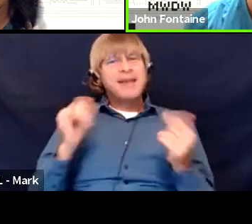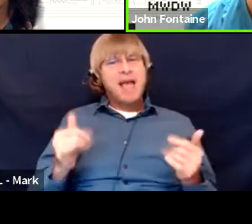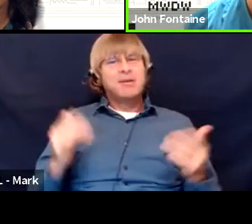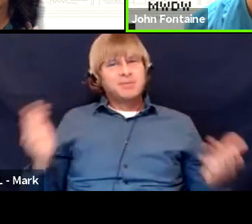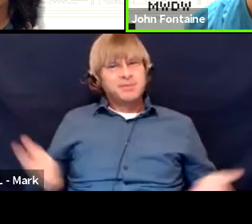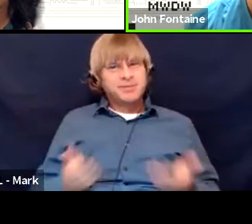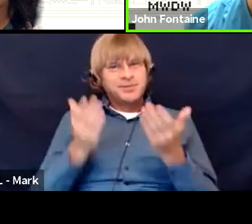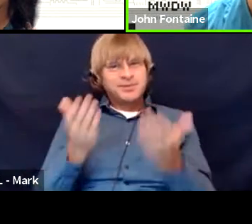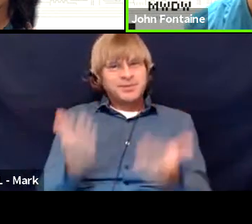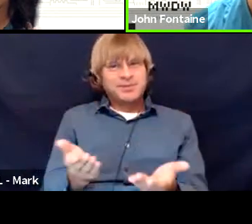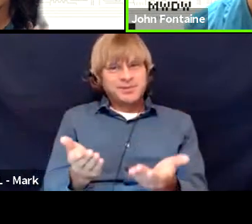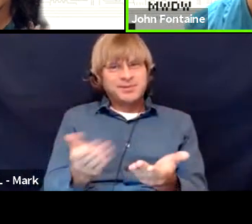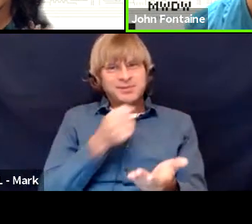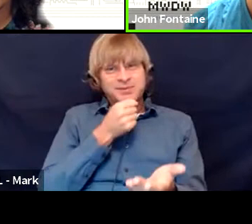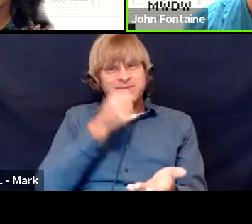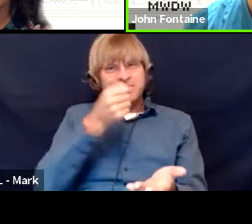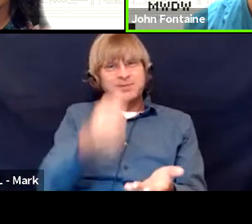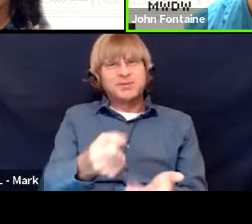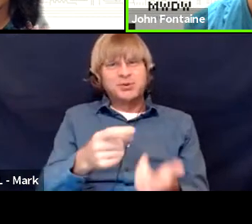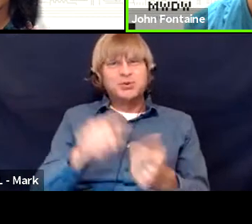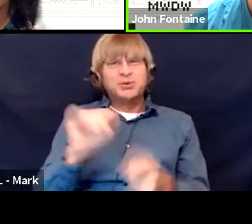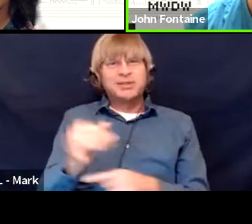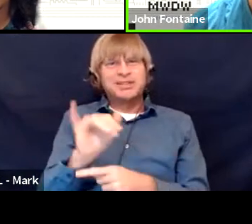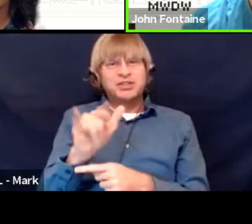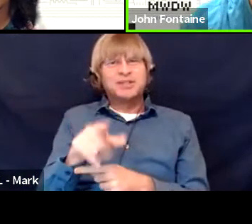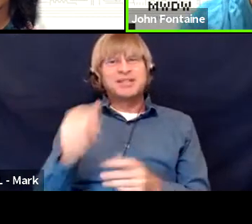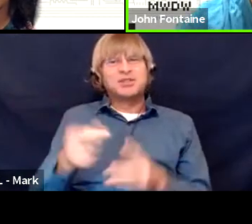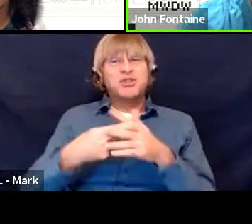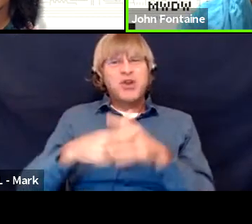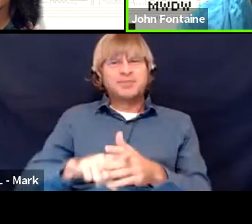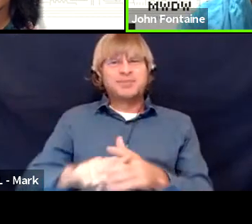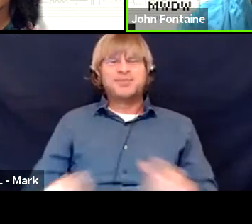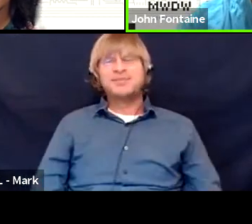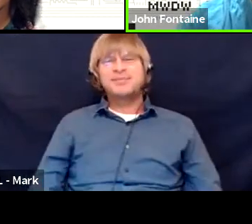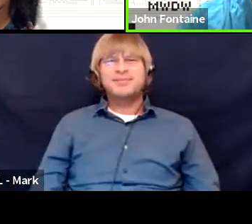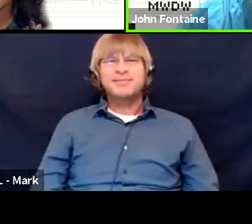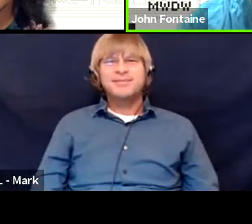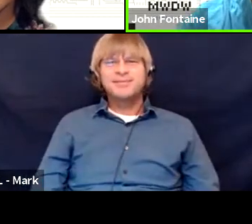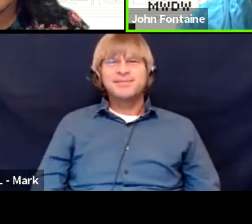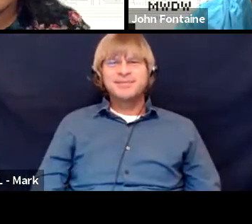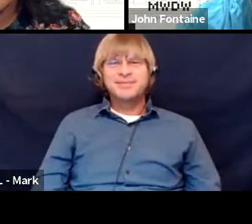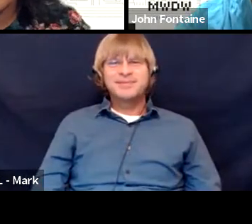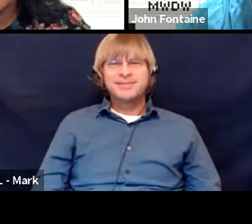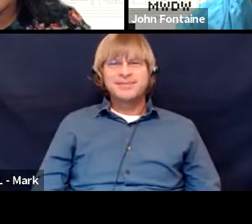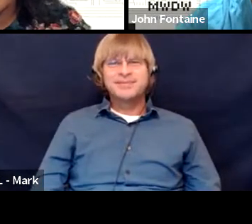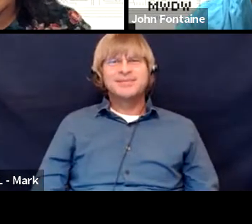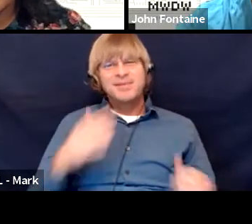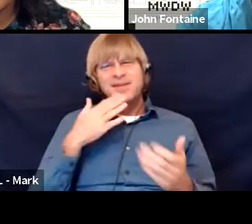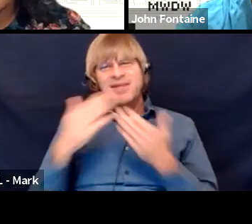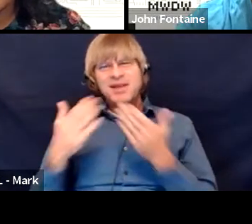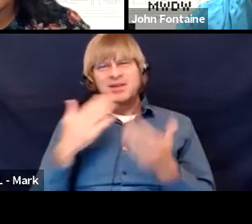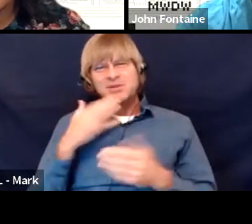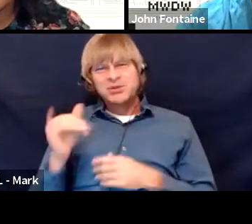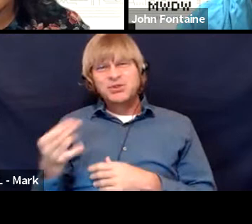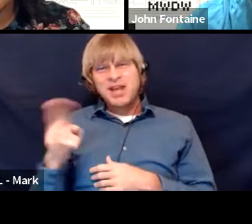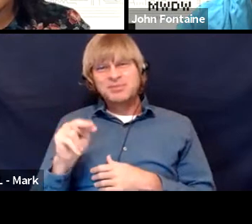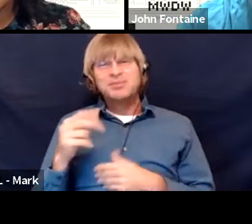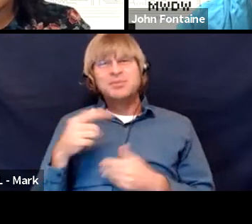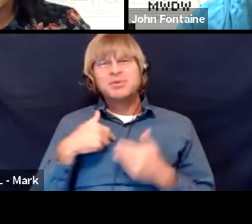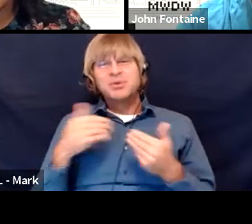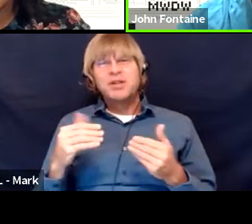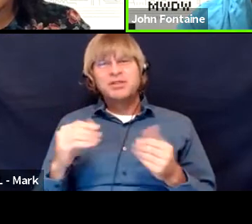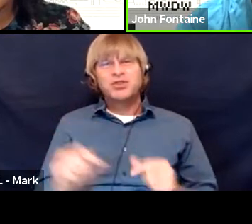ado, I'll hand over the mic to Jill and she can get us started. Thanks so much, John. I'm gonna go ahead